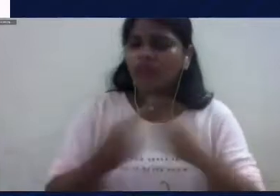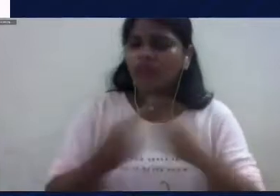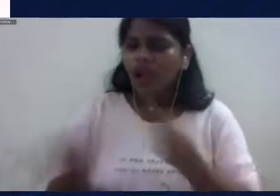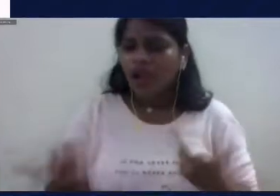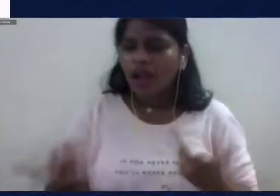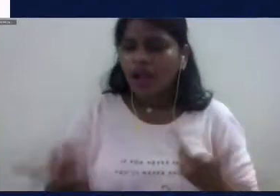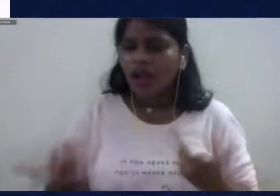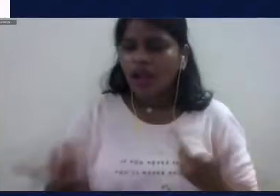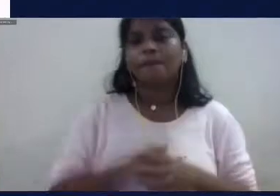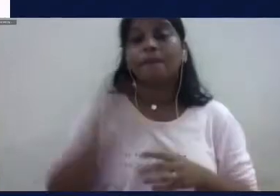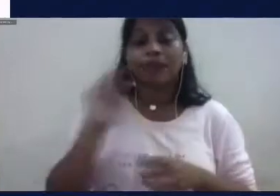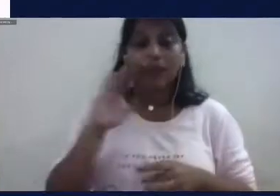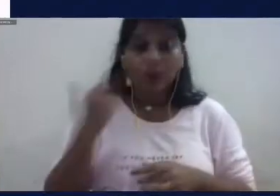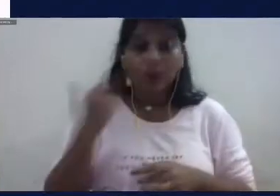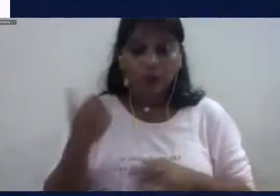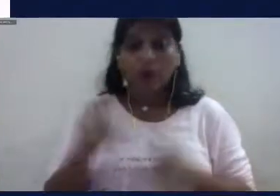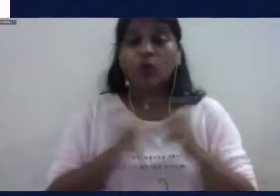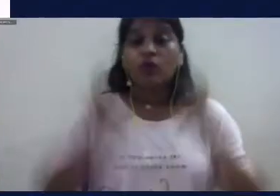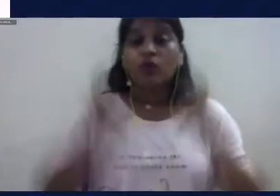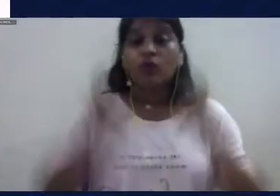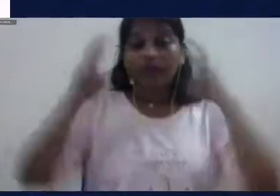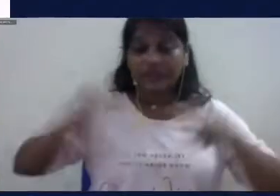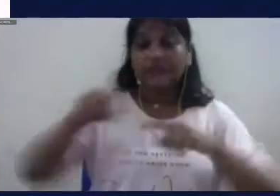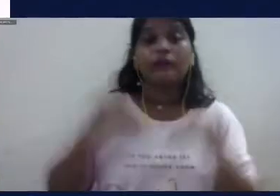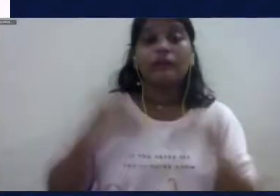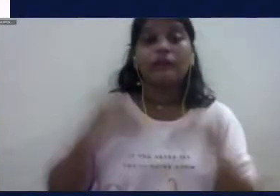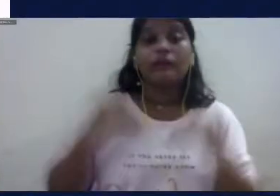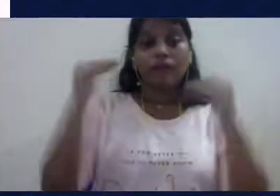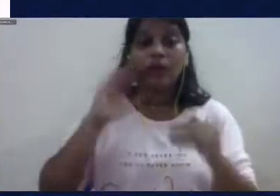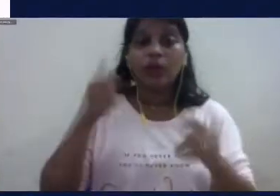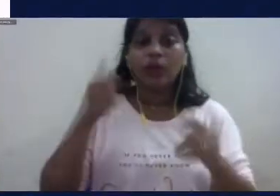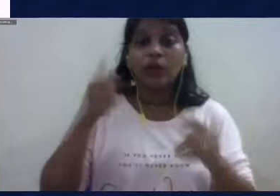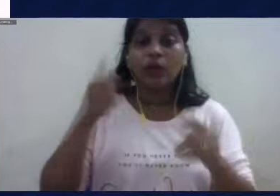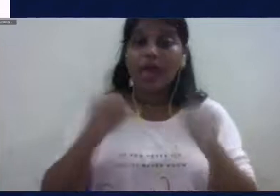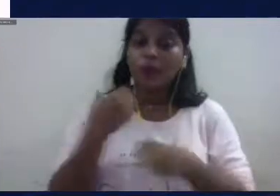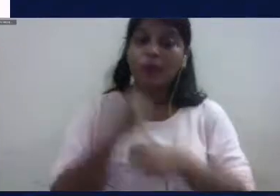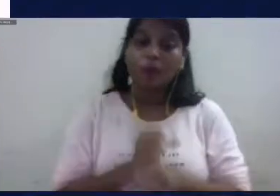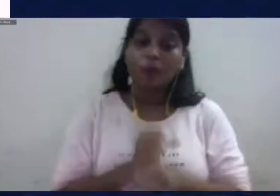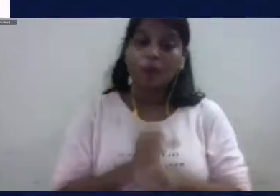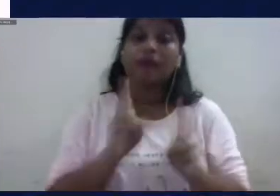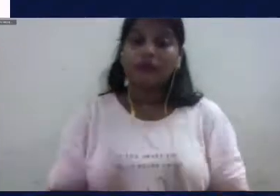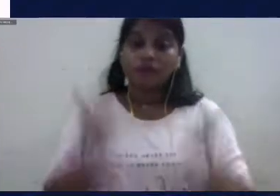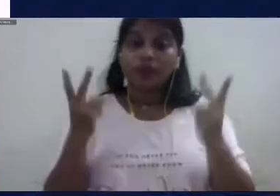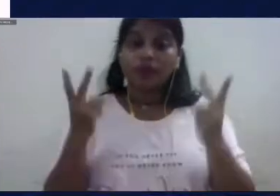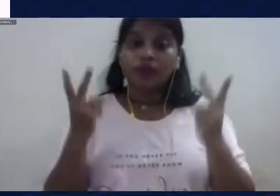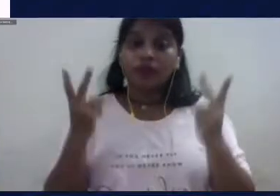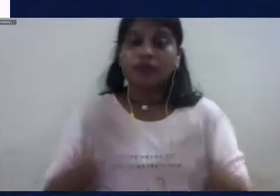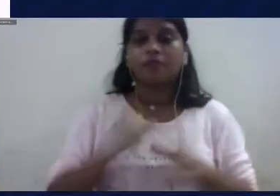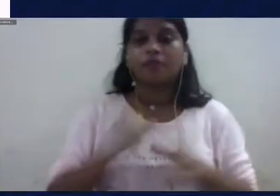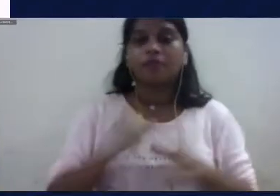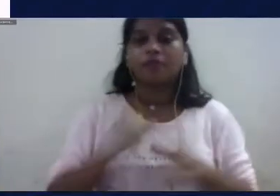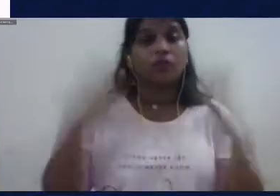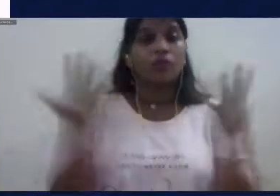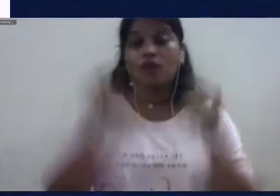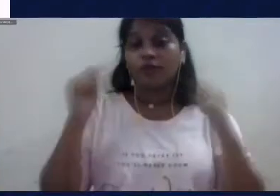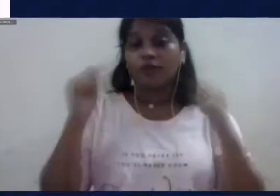So that when you kind of do research at that level is when you are able to make a difference in the world of